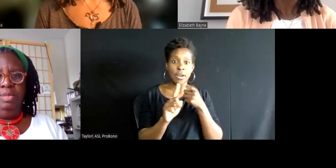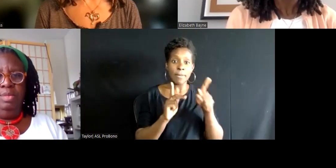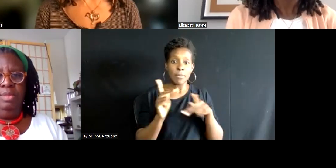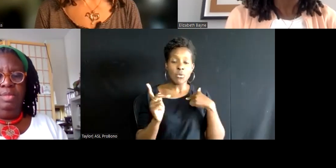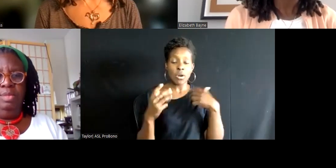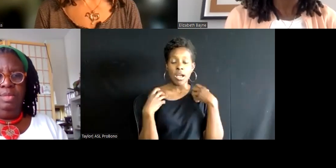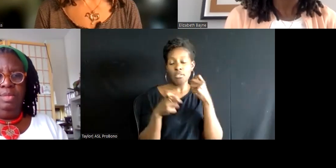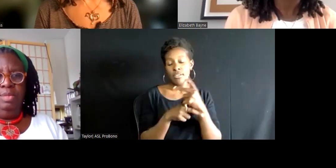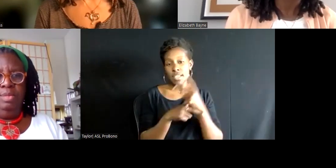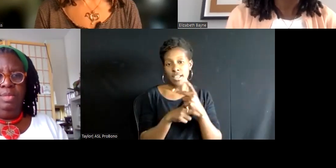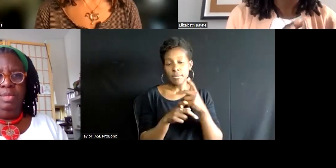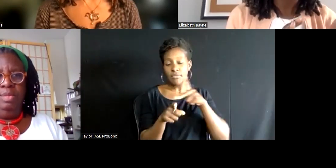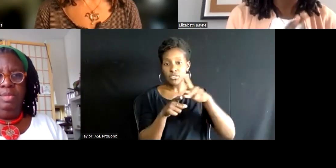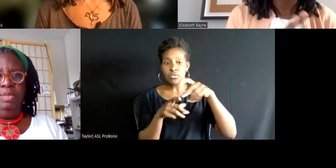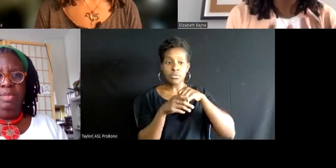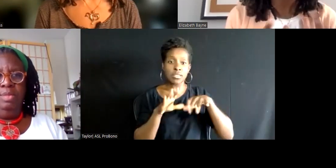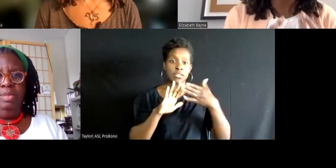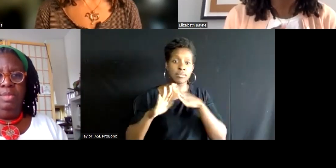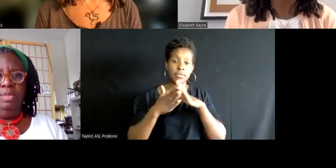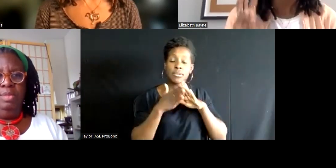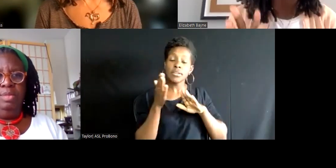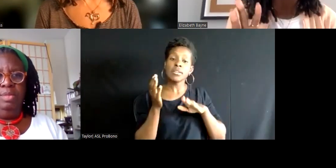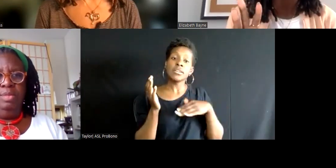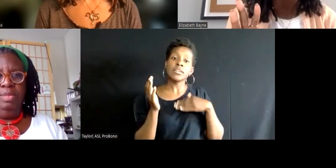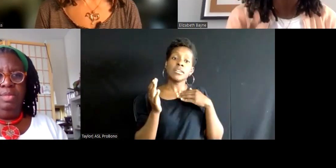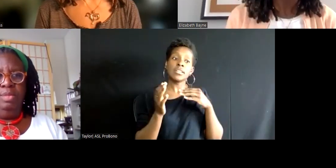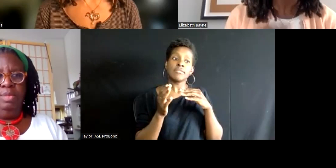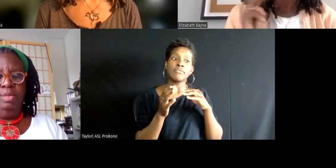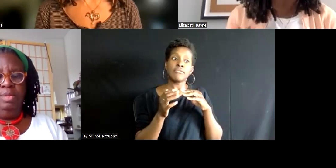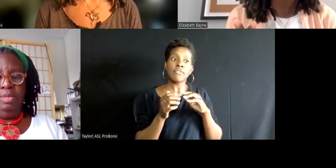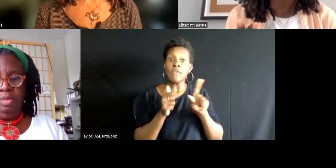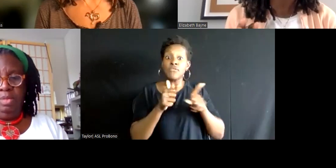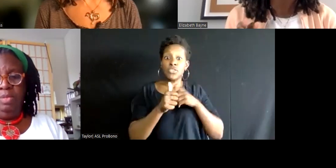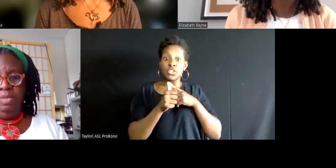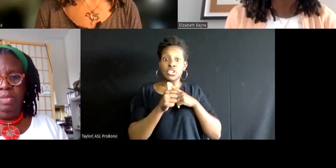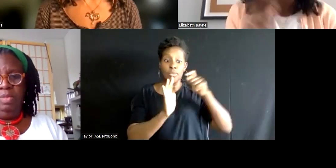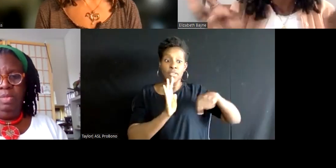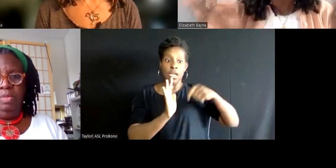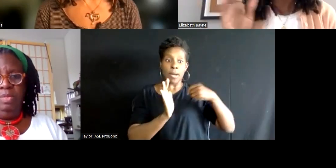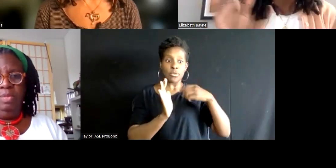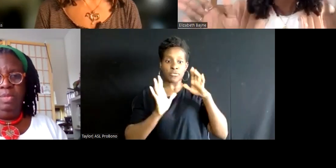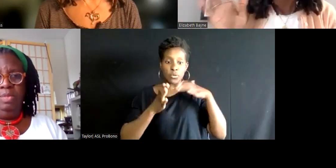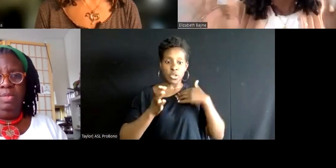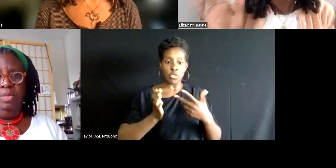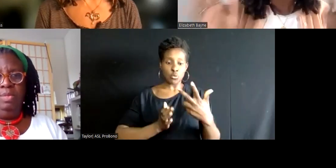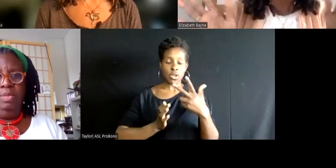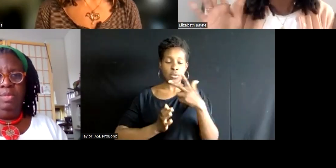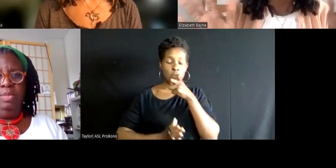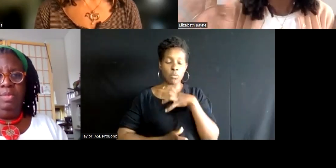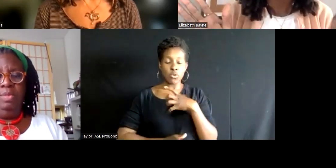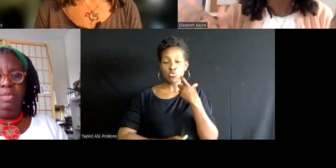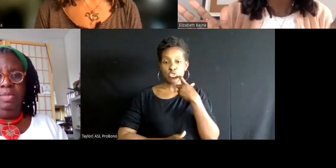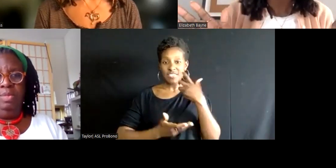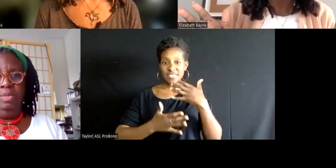community. And that's why I made the decision, because initially I was going to focus on 3 women who had just given birth to see who was able to reach the